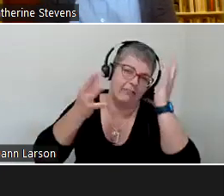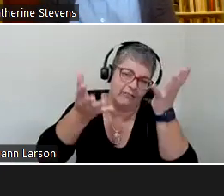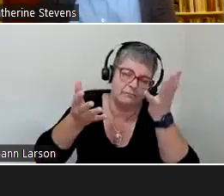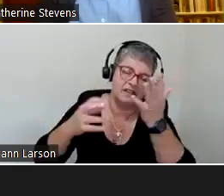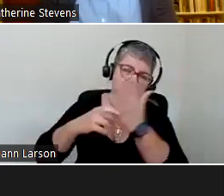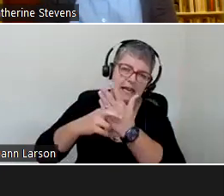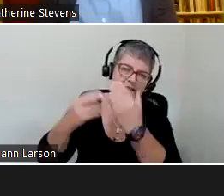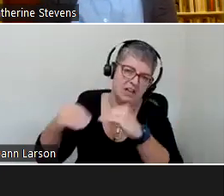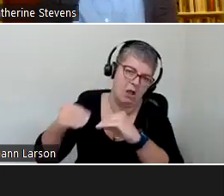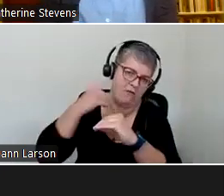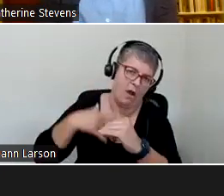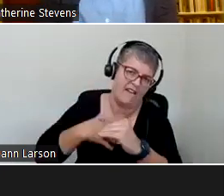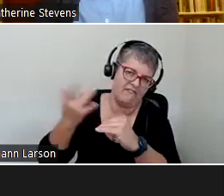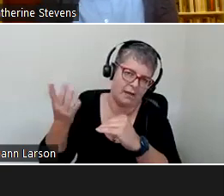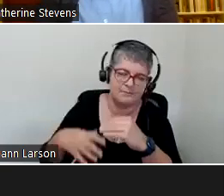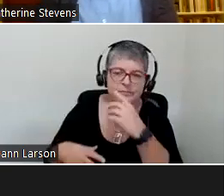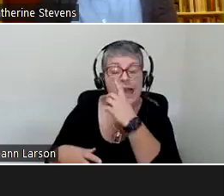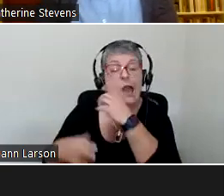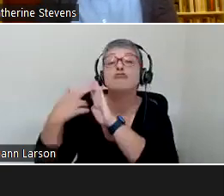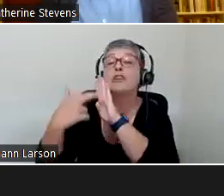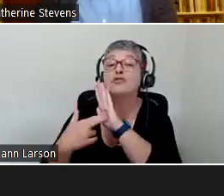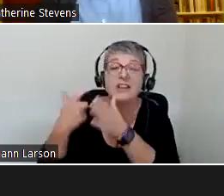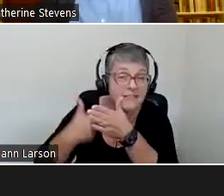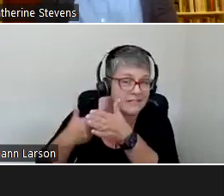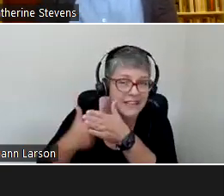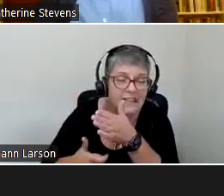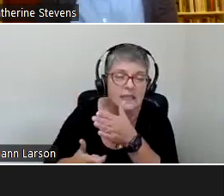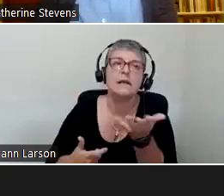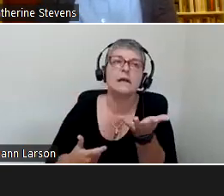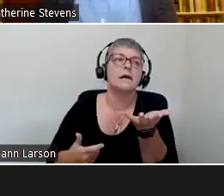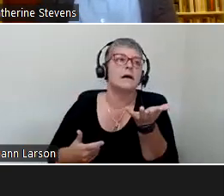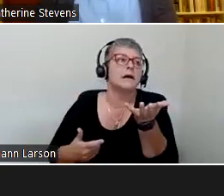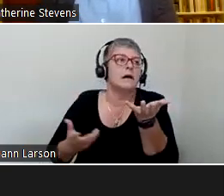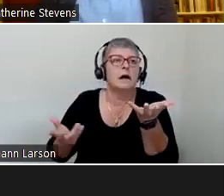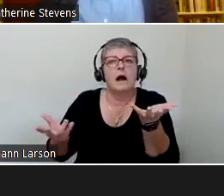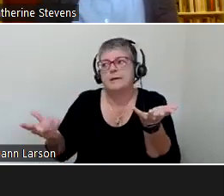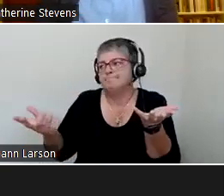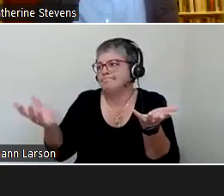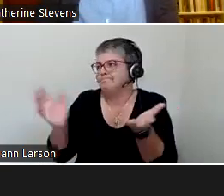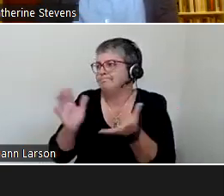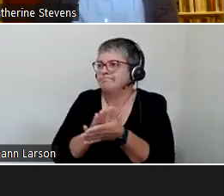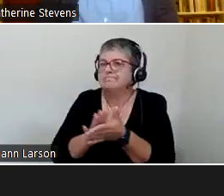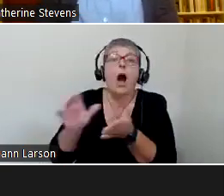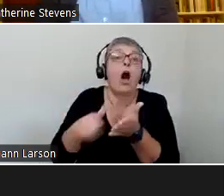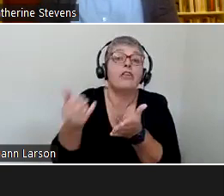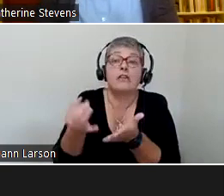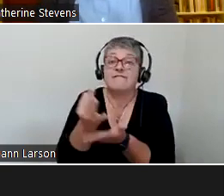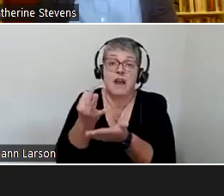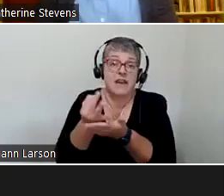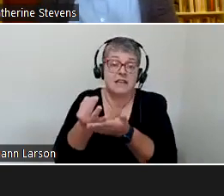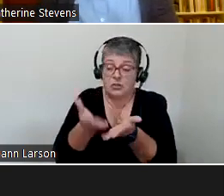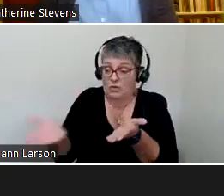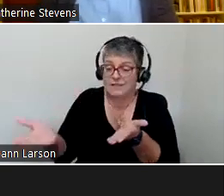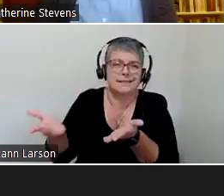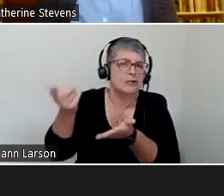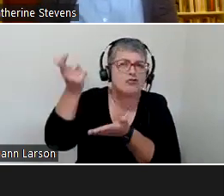event you are doing. It can come from registration fees for events that you do. It can also come from other funding sources, so grants that